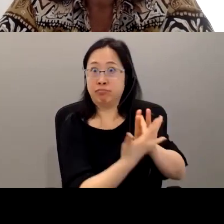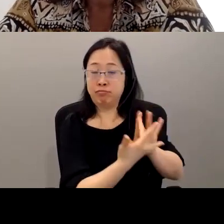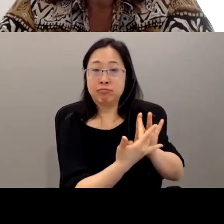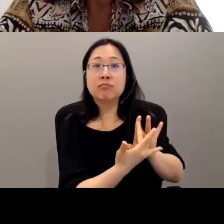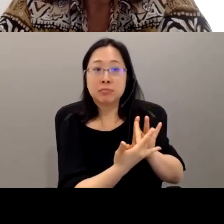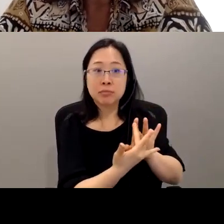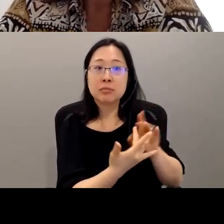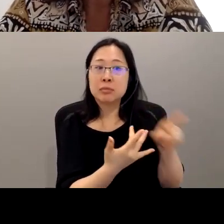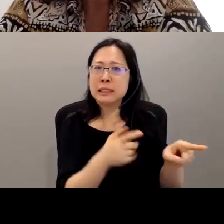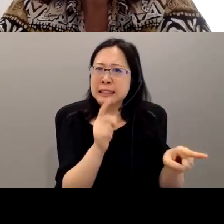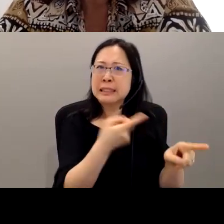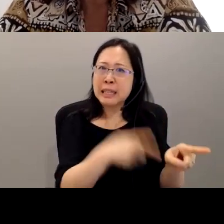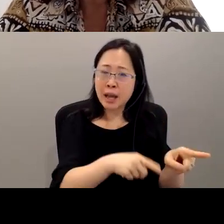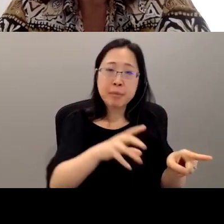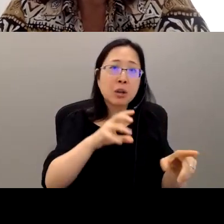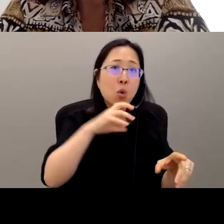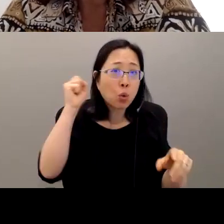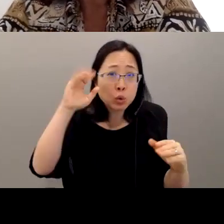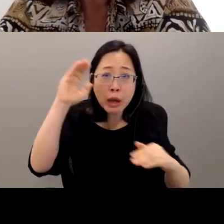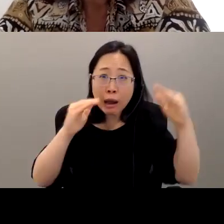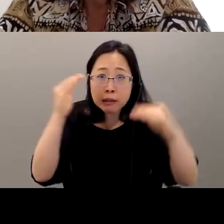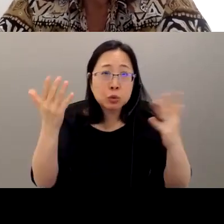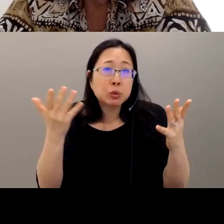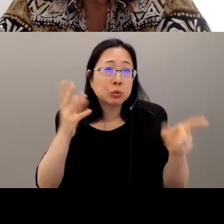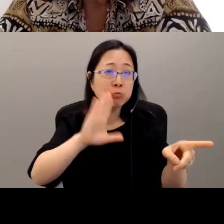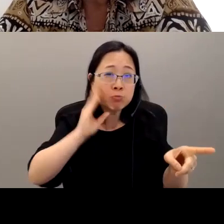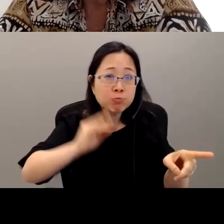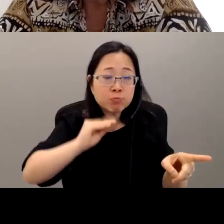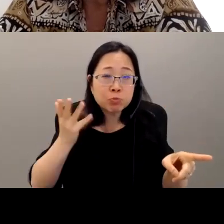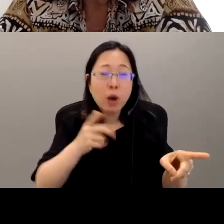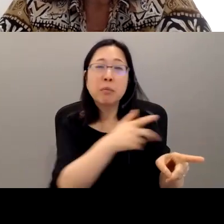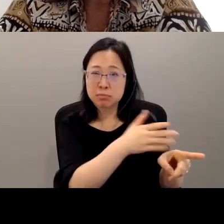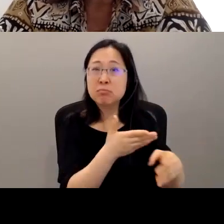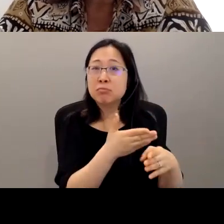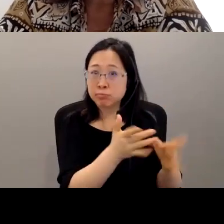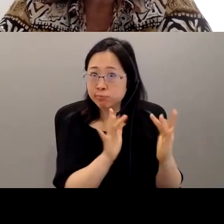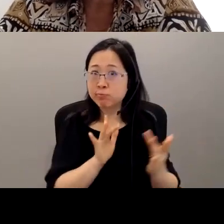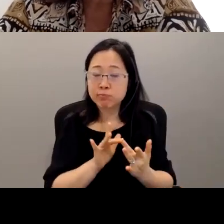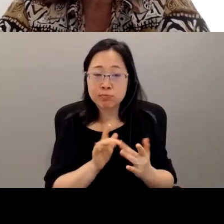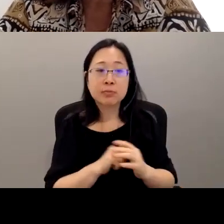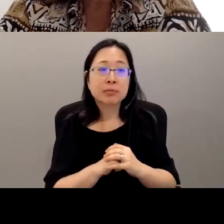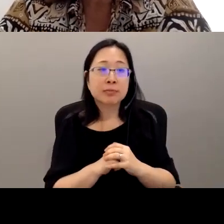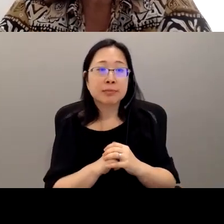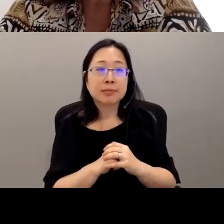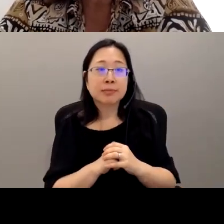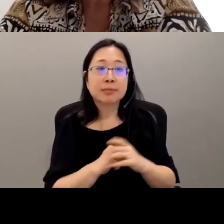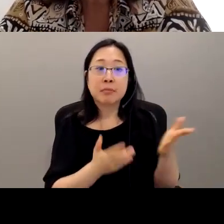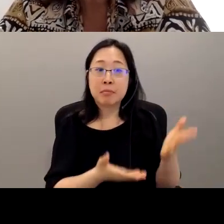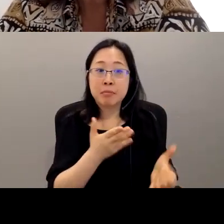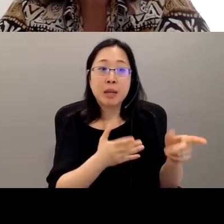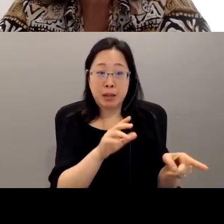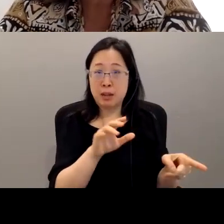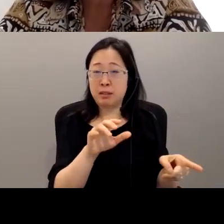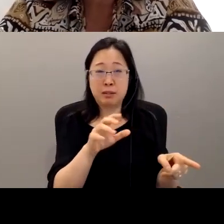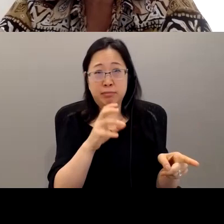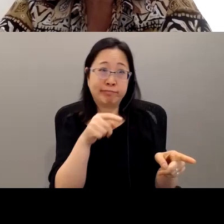older adult is experiencing. It could be a member of the family that is taking advantage